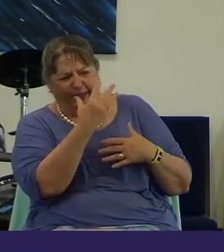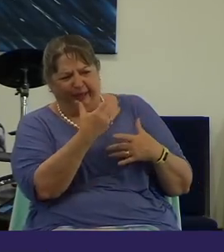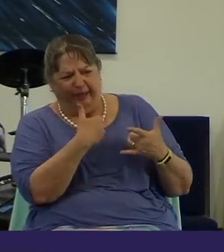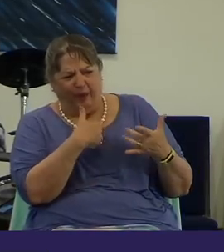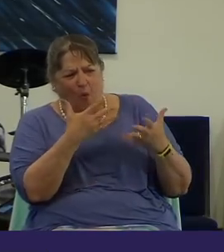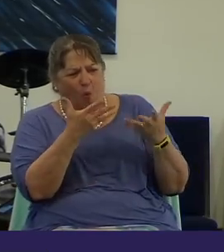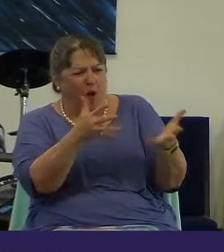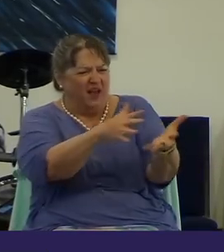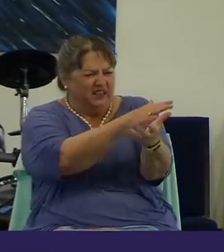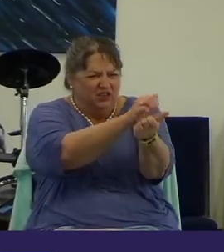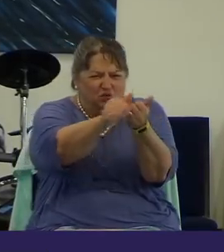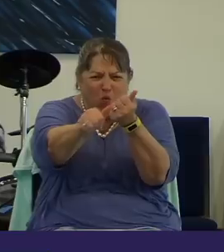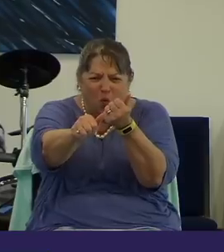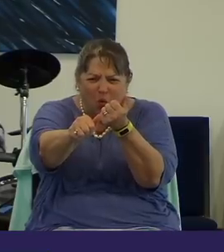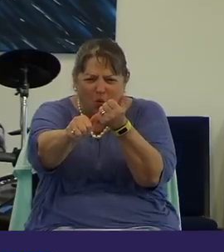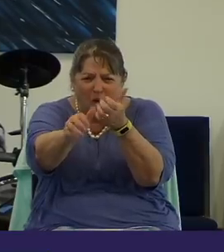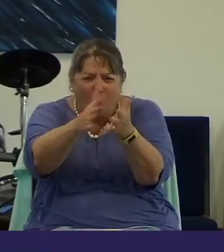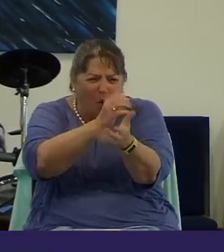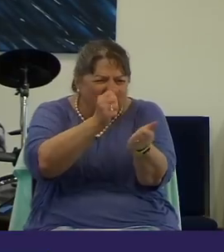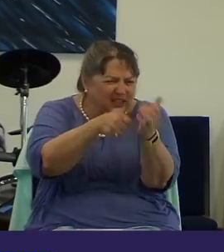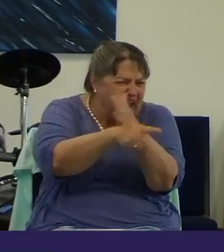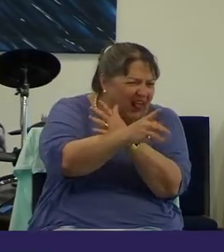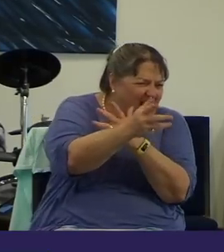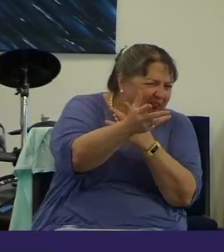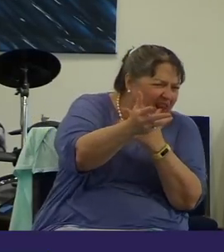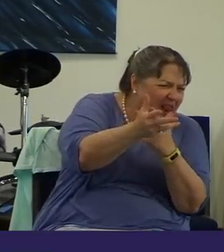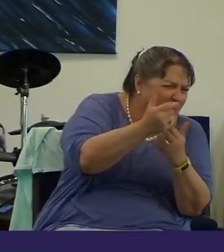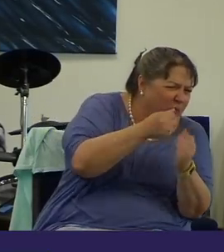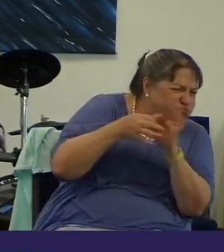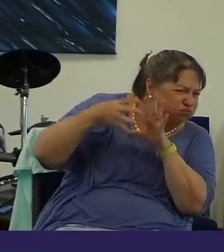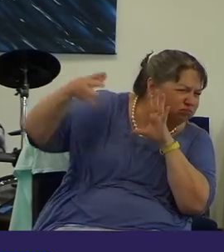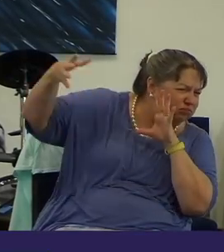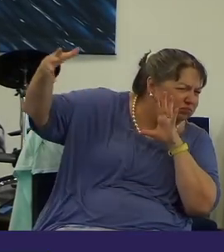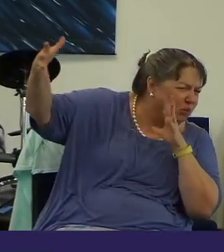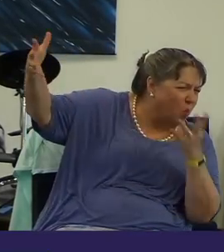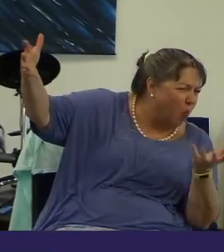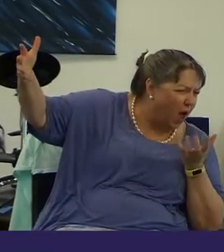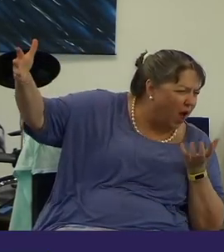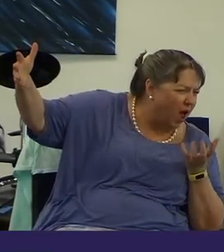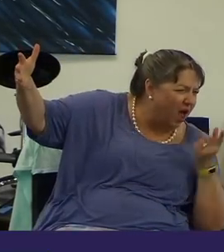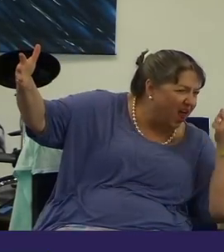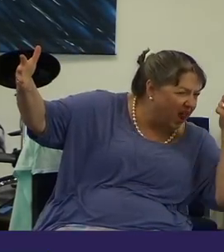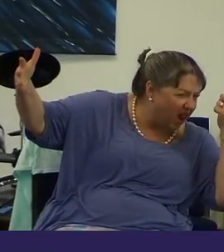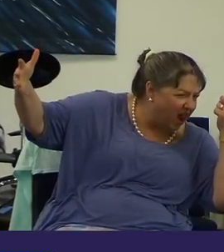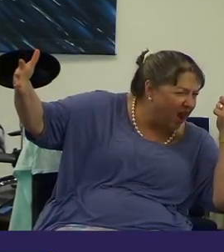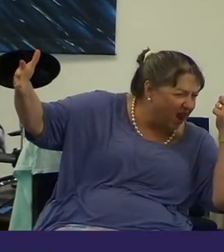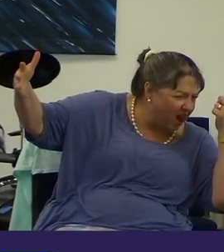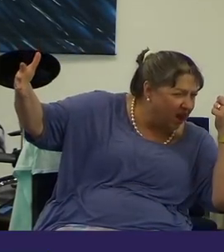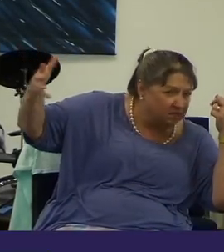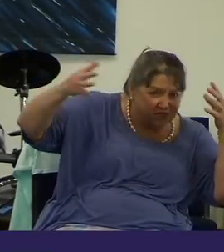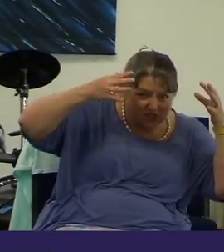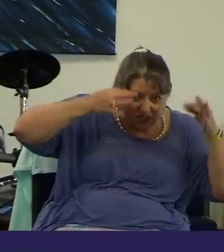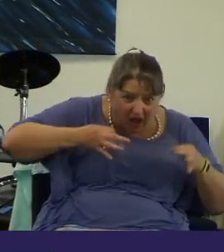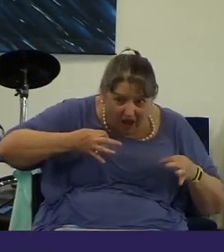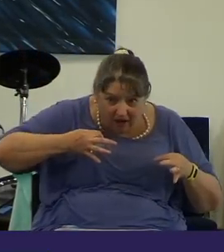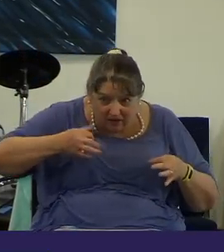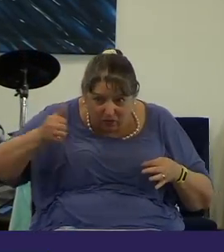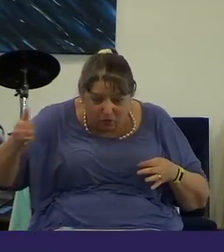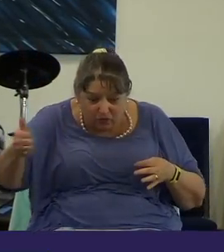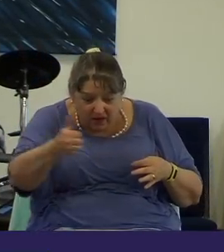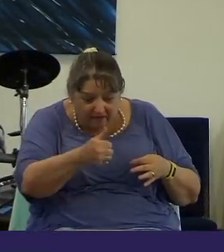to destroy you and disconnect you from the God of the Bible and from his word. Final screen, yes. The tale of